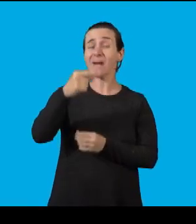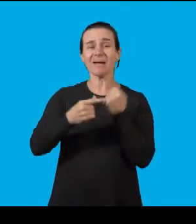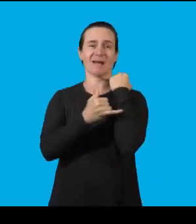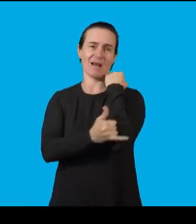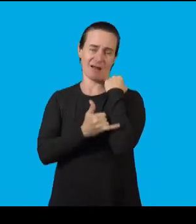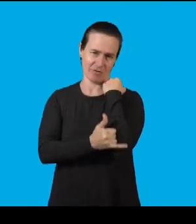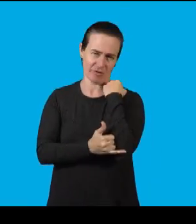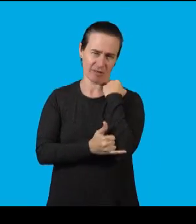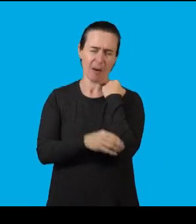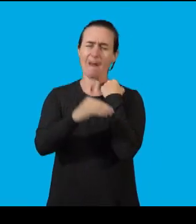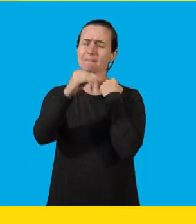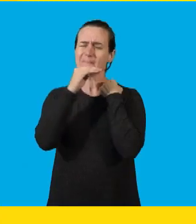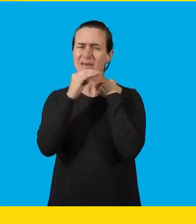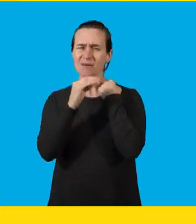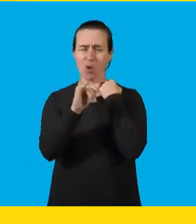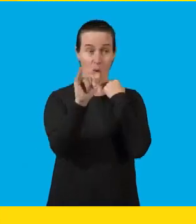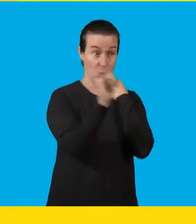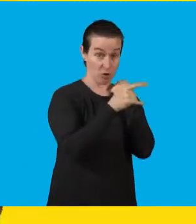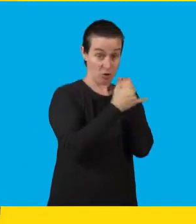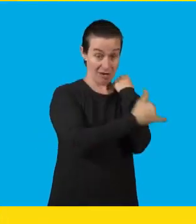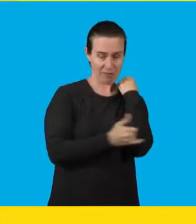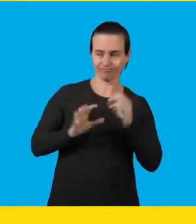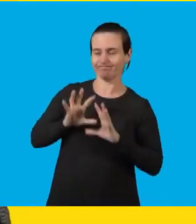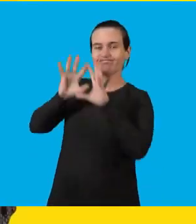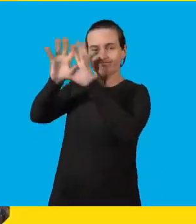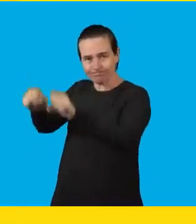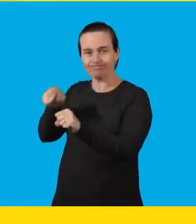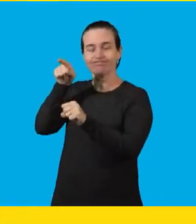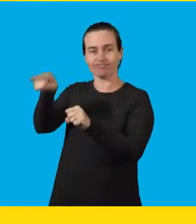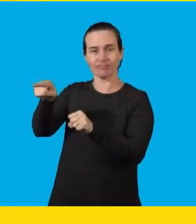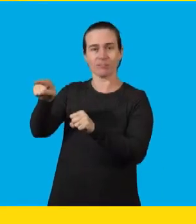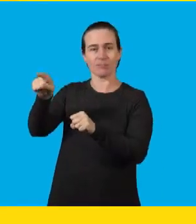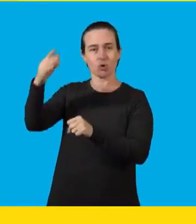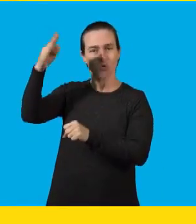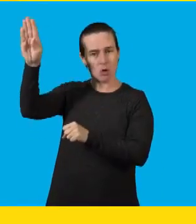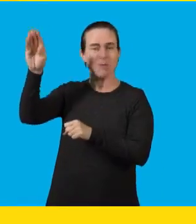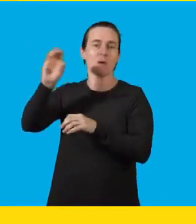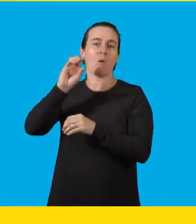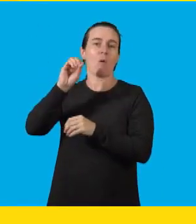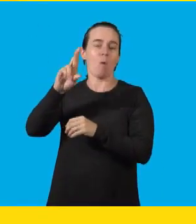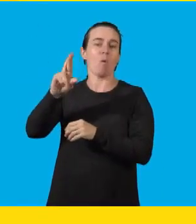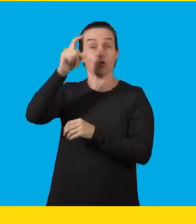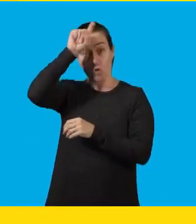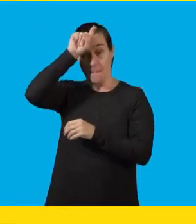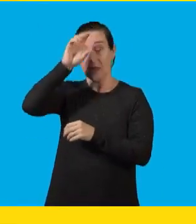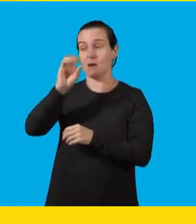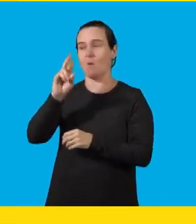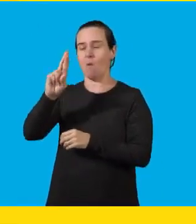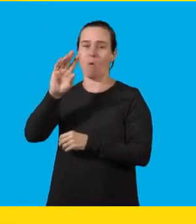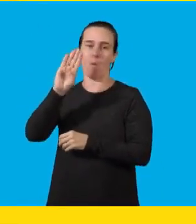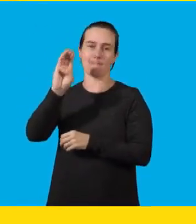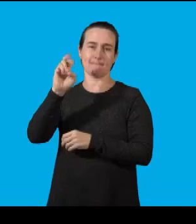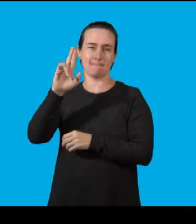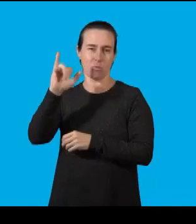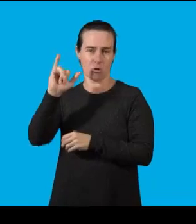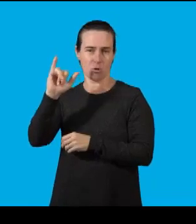studying. Which countries occupied Germany and Berlin after the war? That is very important.